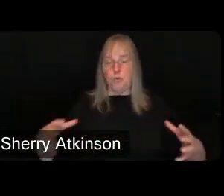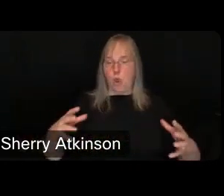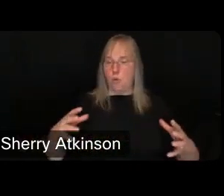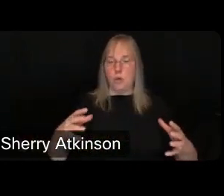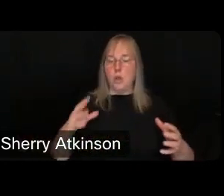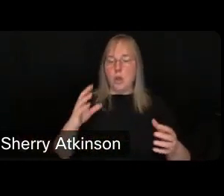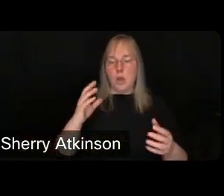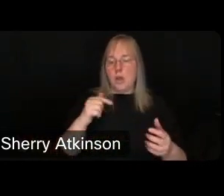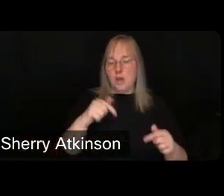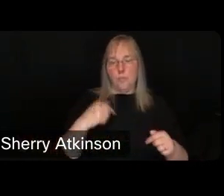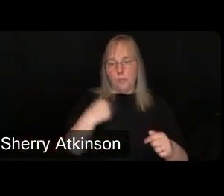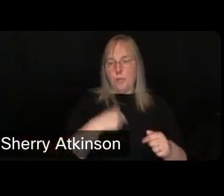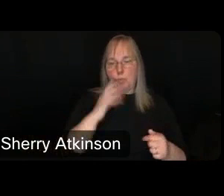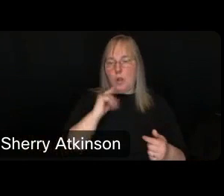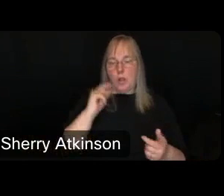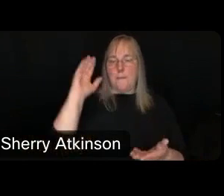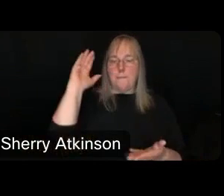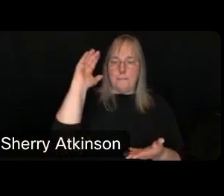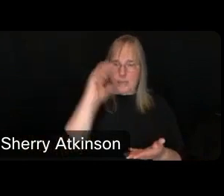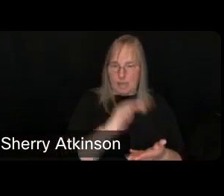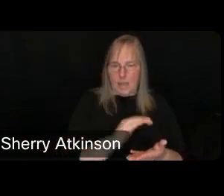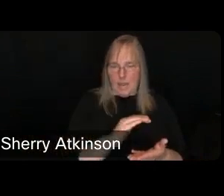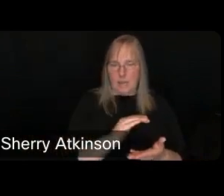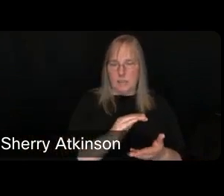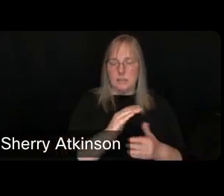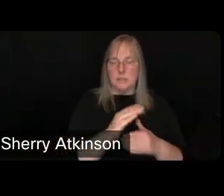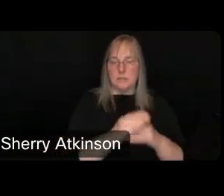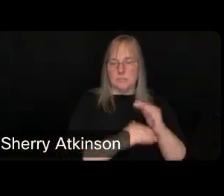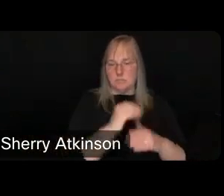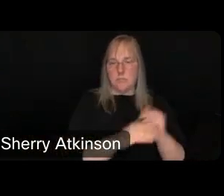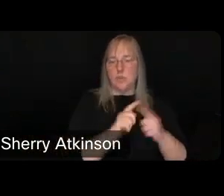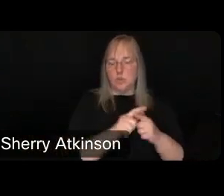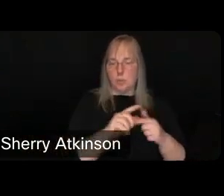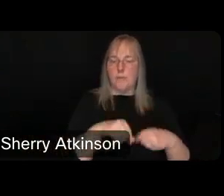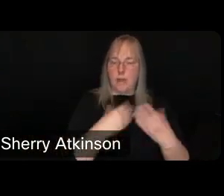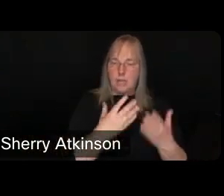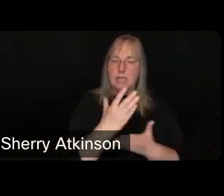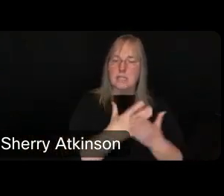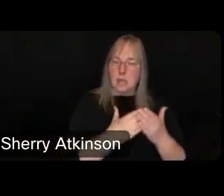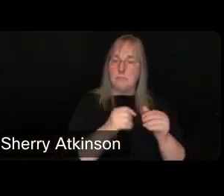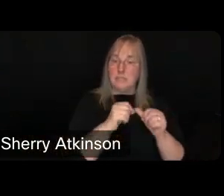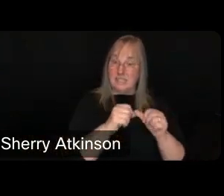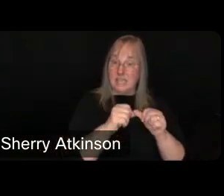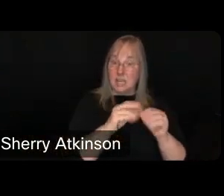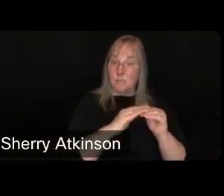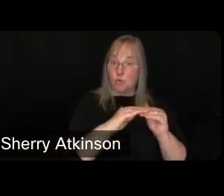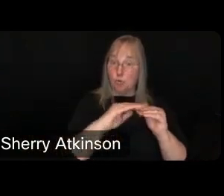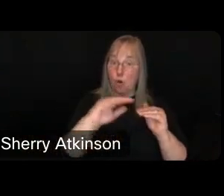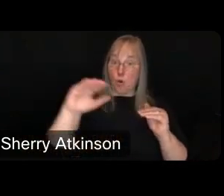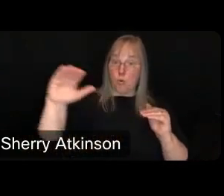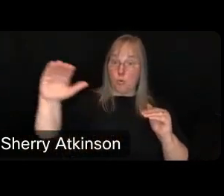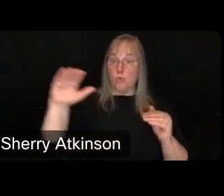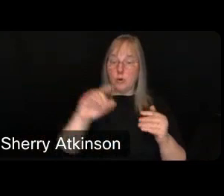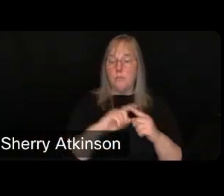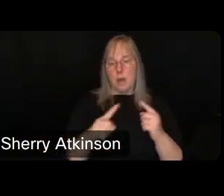the slowdown of the development to provide some sustainable growth. But even that is not likely to